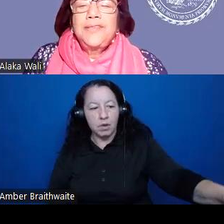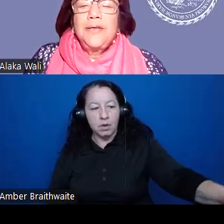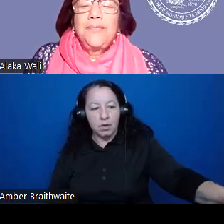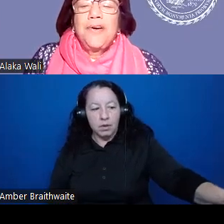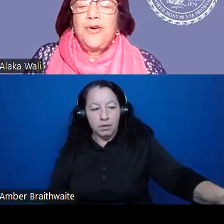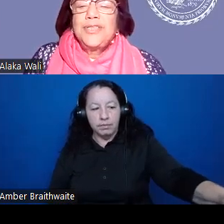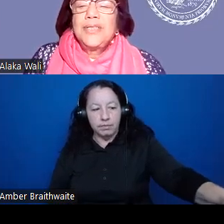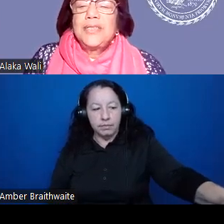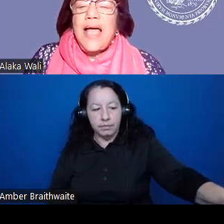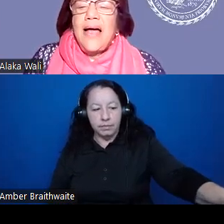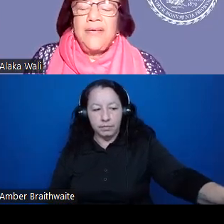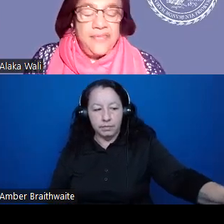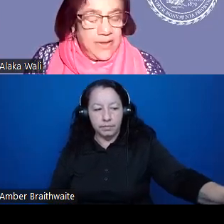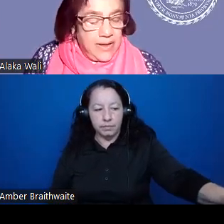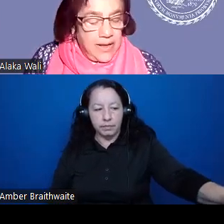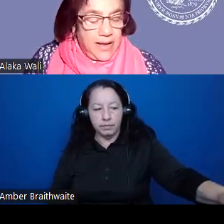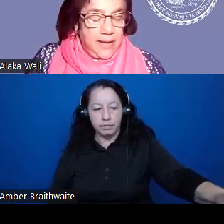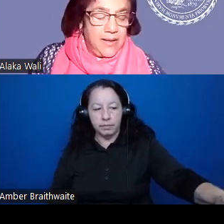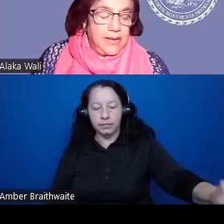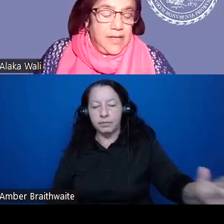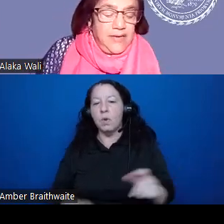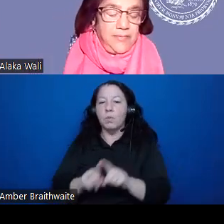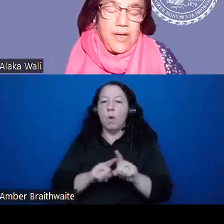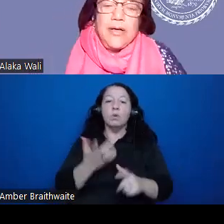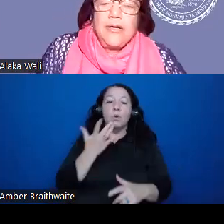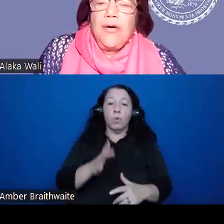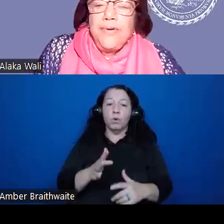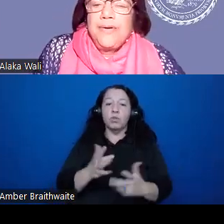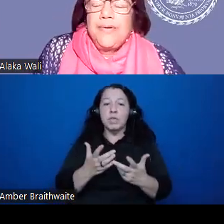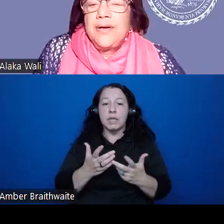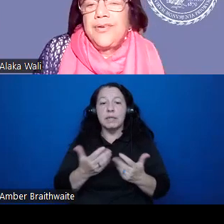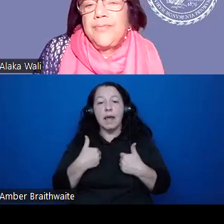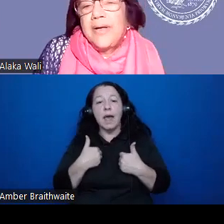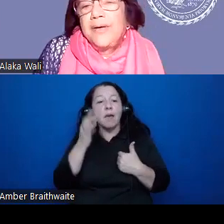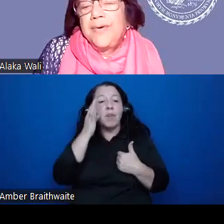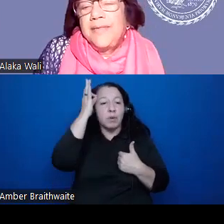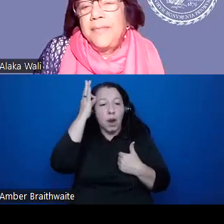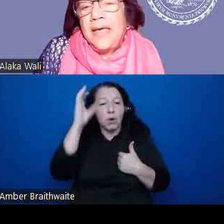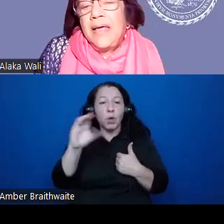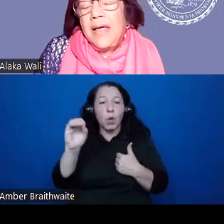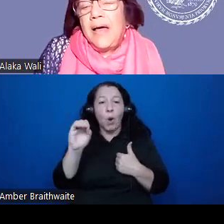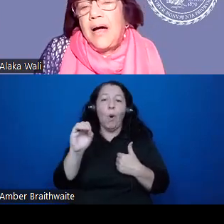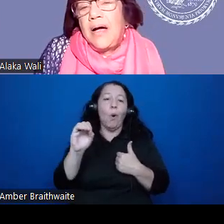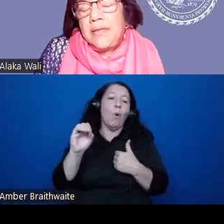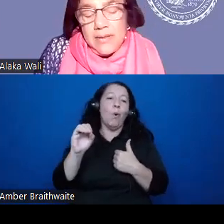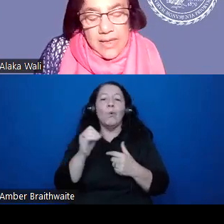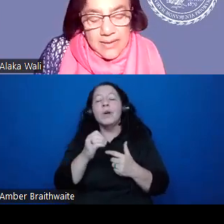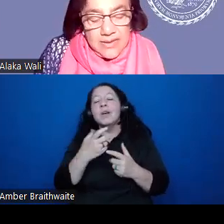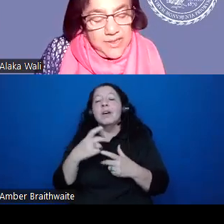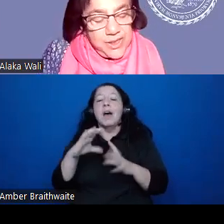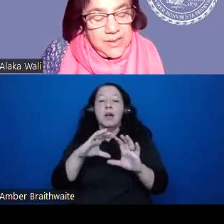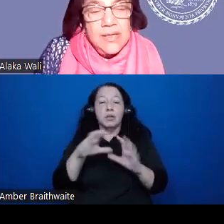We also were fortunate to have Native American co-curators working with me on